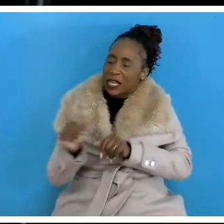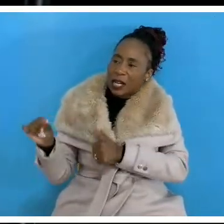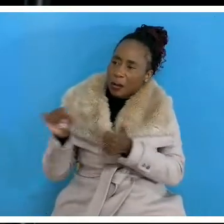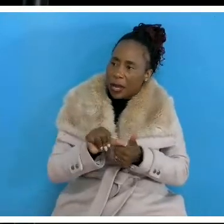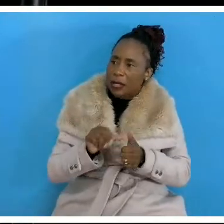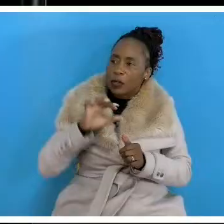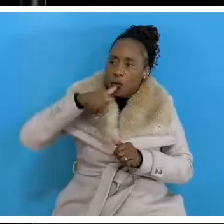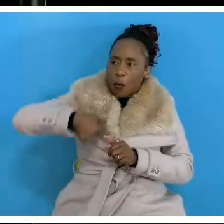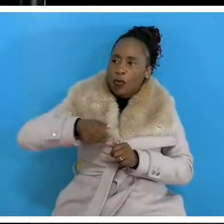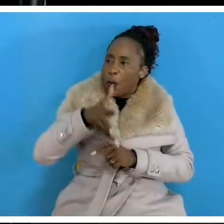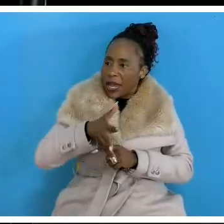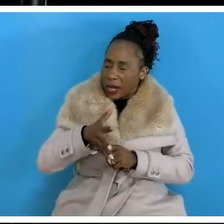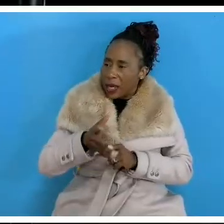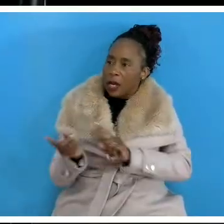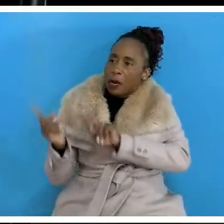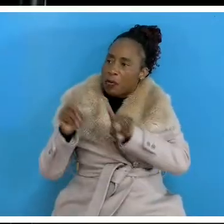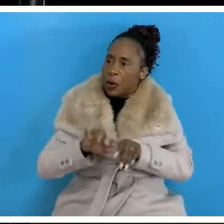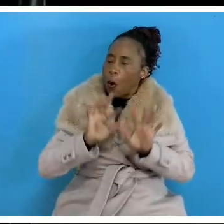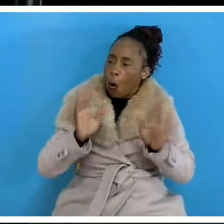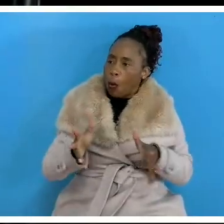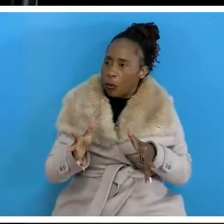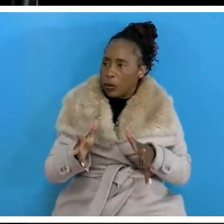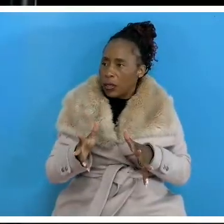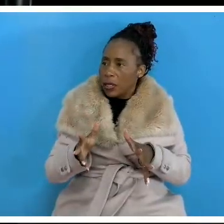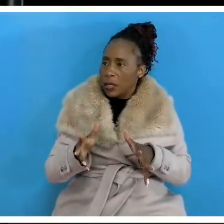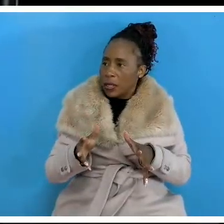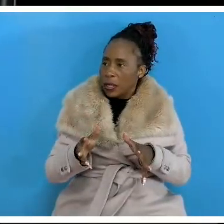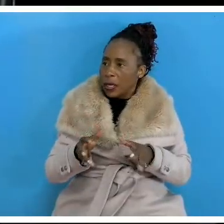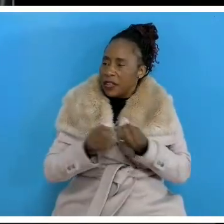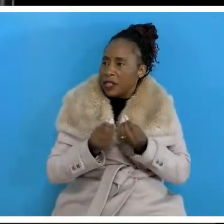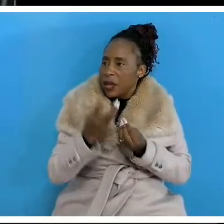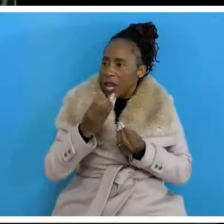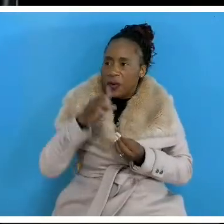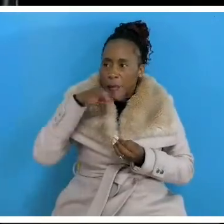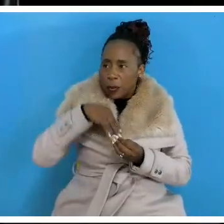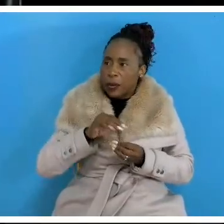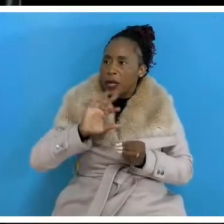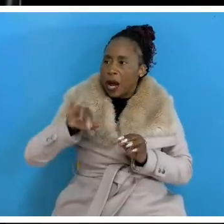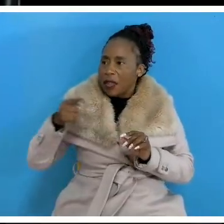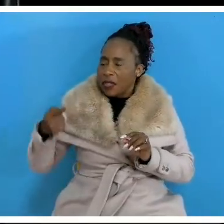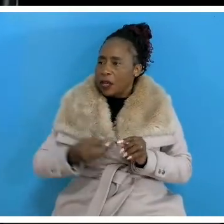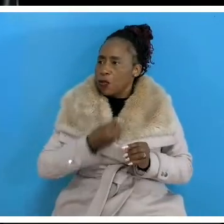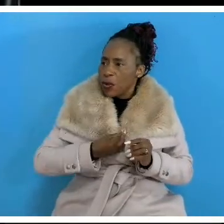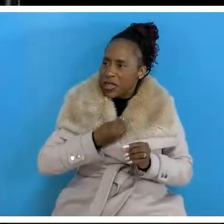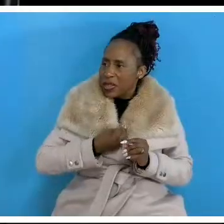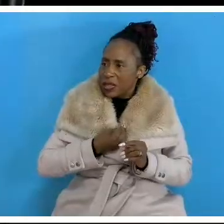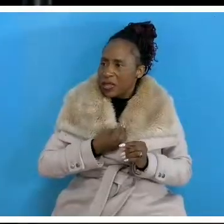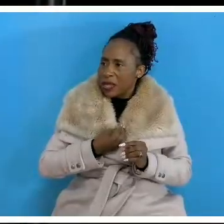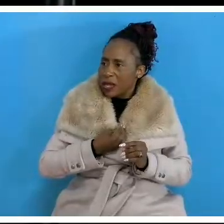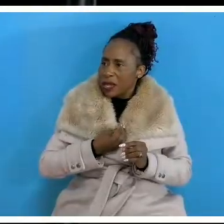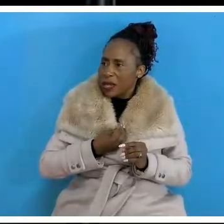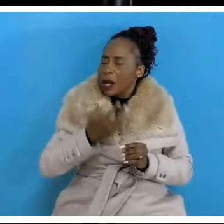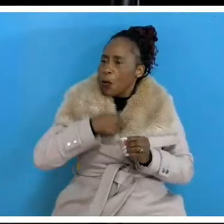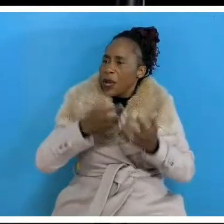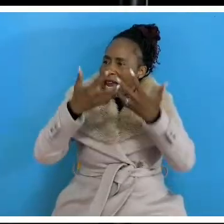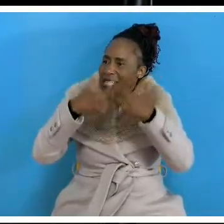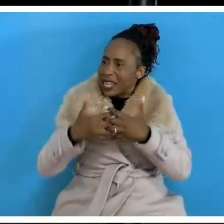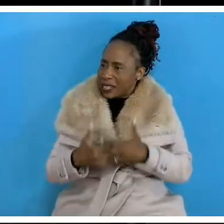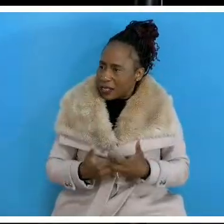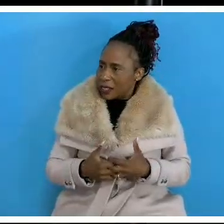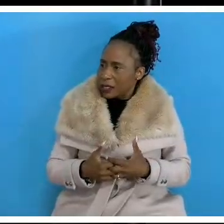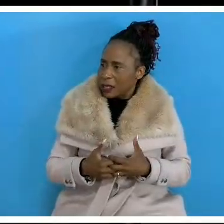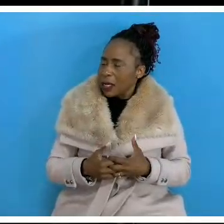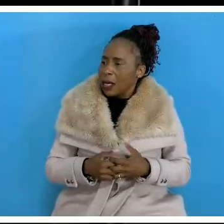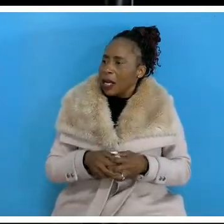come the next day, bringing only the cranes that we don't have. The rest will be the youth. We are about integrated communities, umuntu